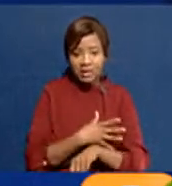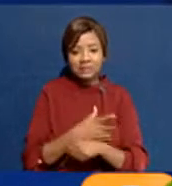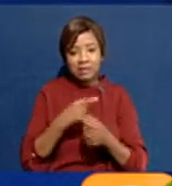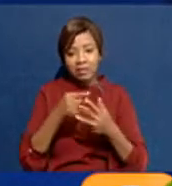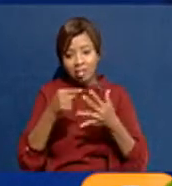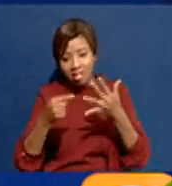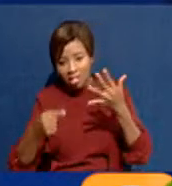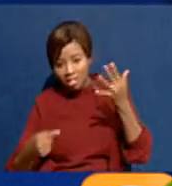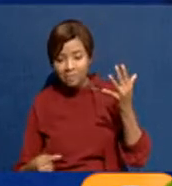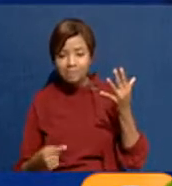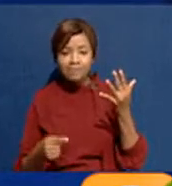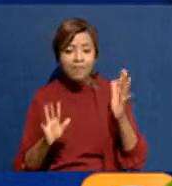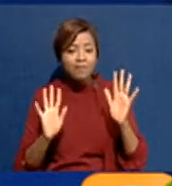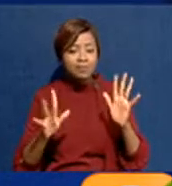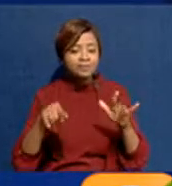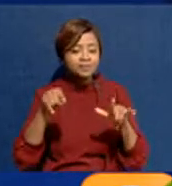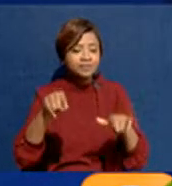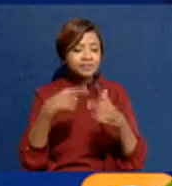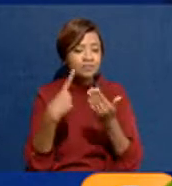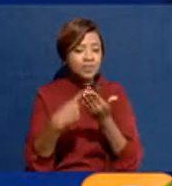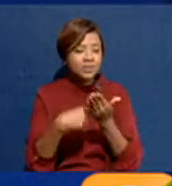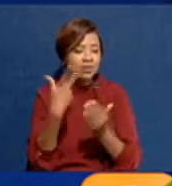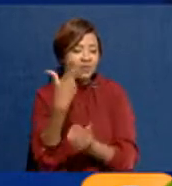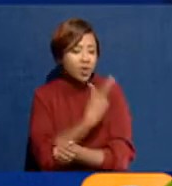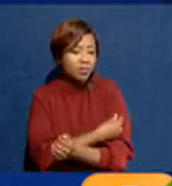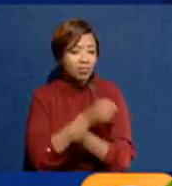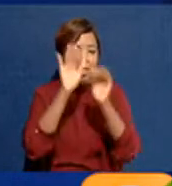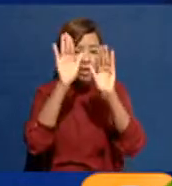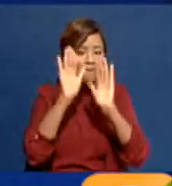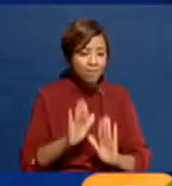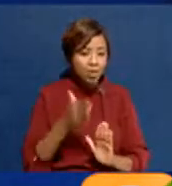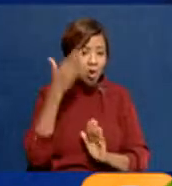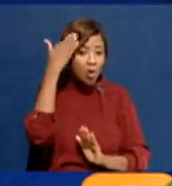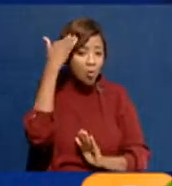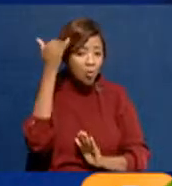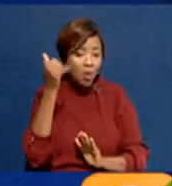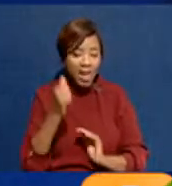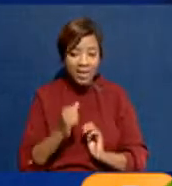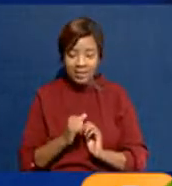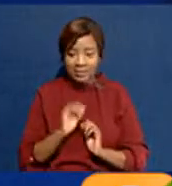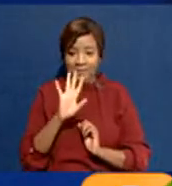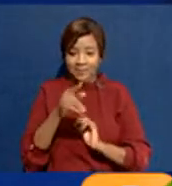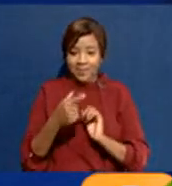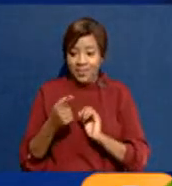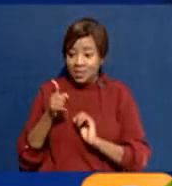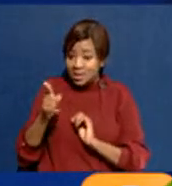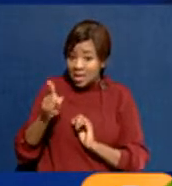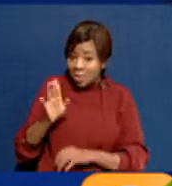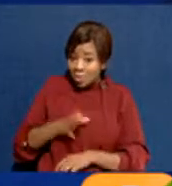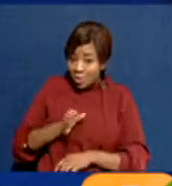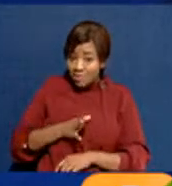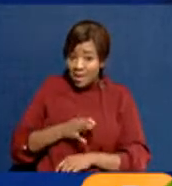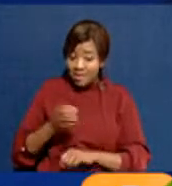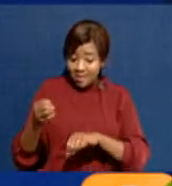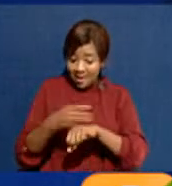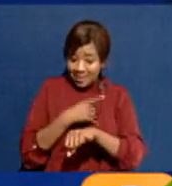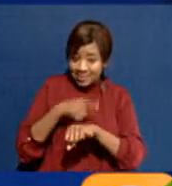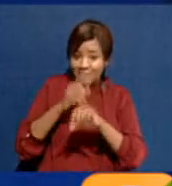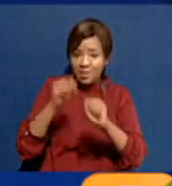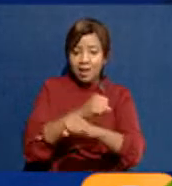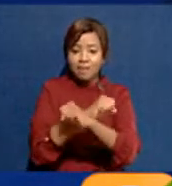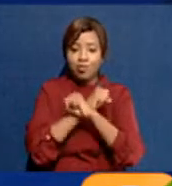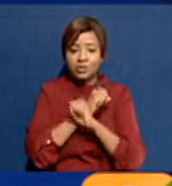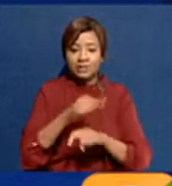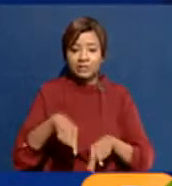It is important because here we are talking about women who are dying for something that can actually be prevented. In Kenya